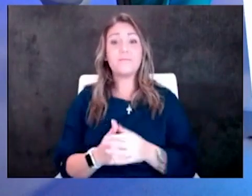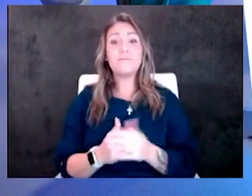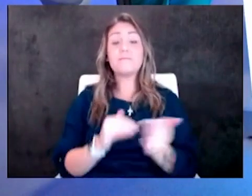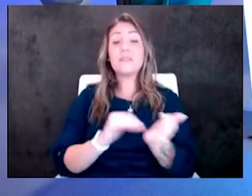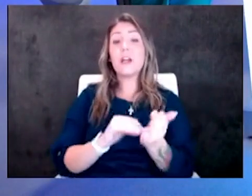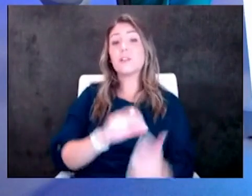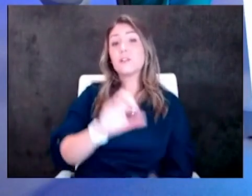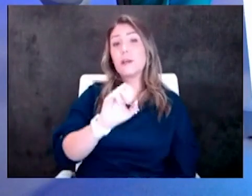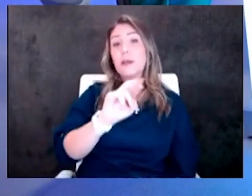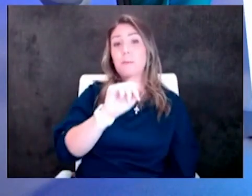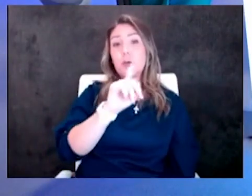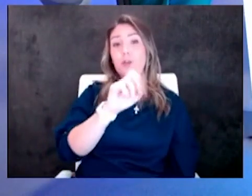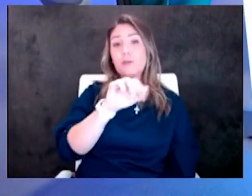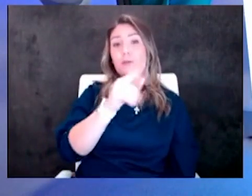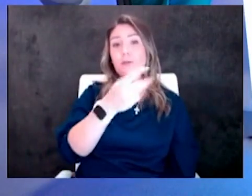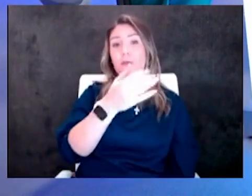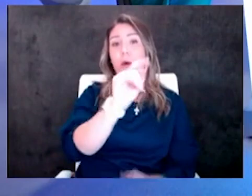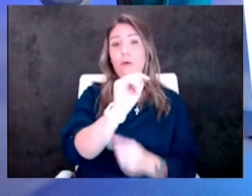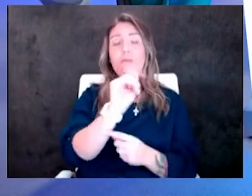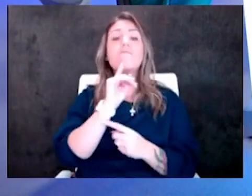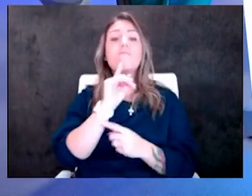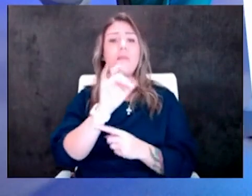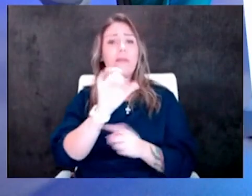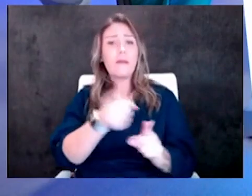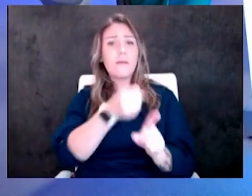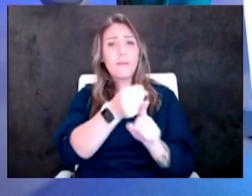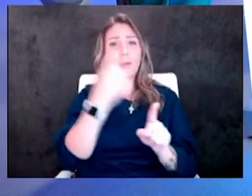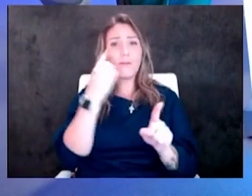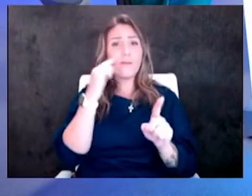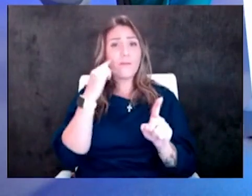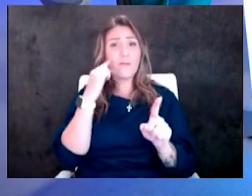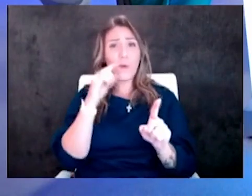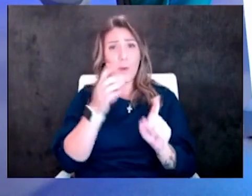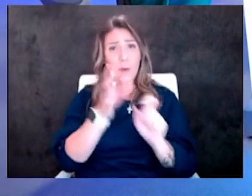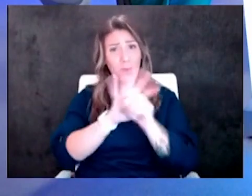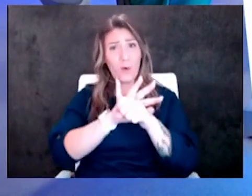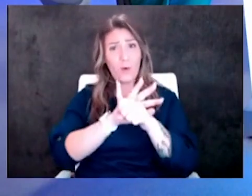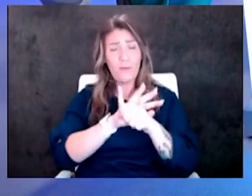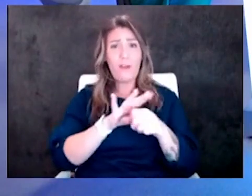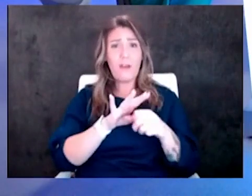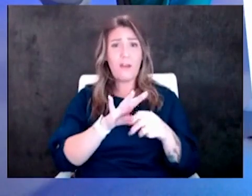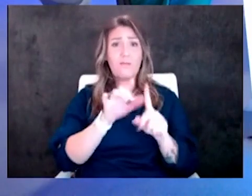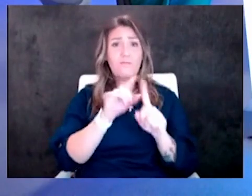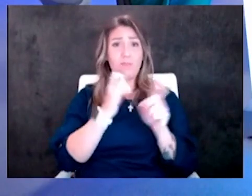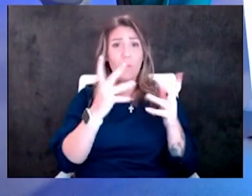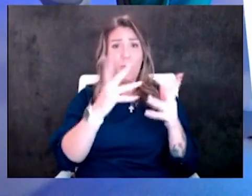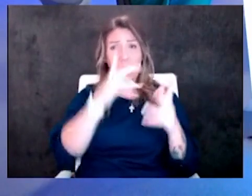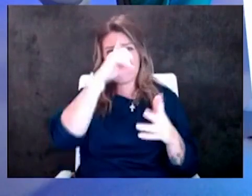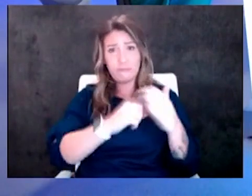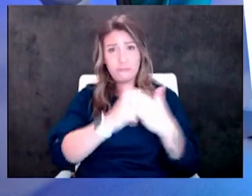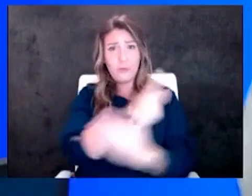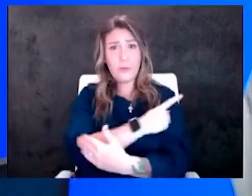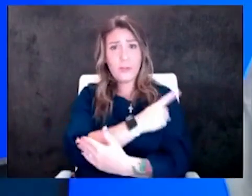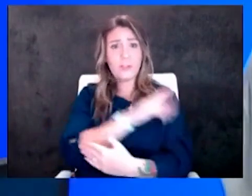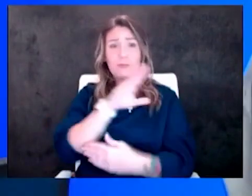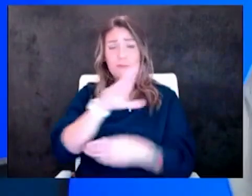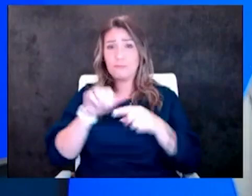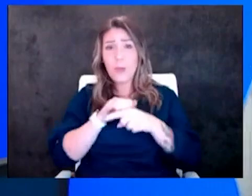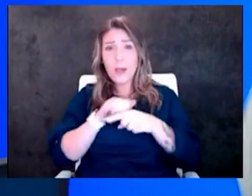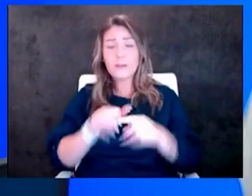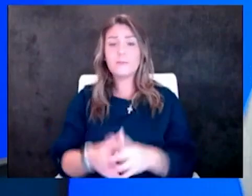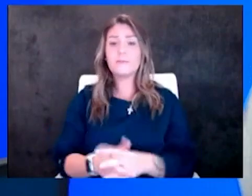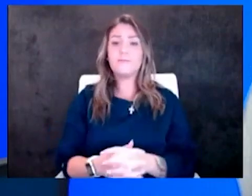Let's talk about the impact of the pandemic has had on stroke patients and on your all's practice. Oh